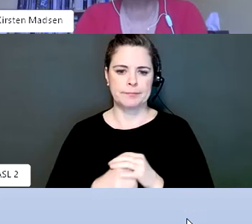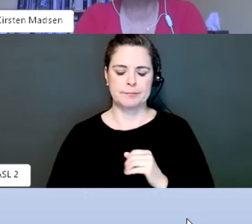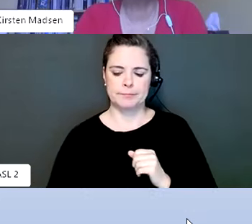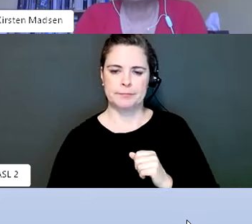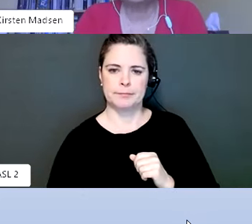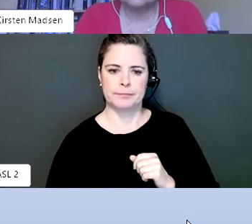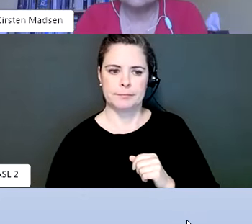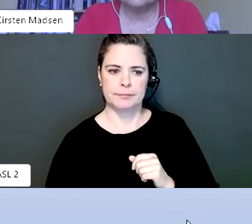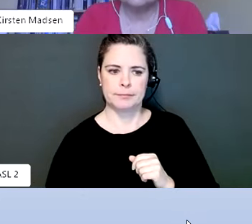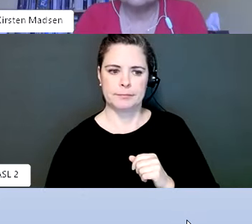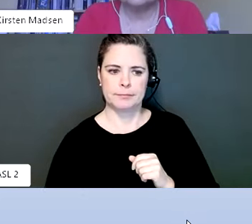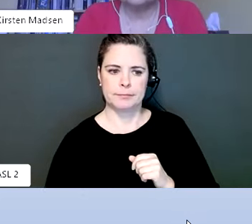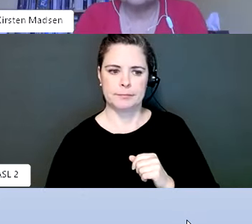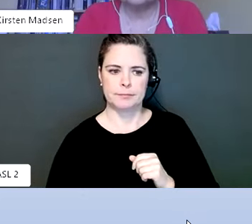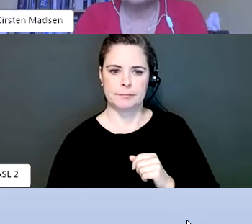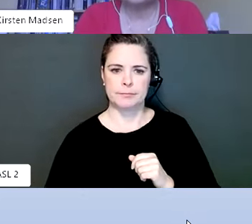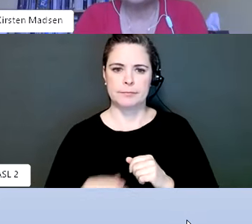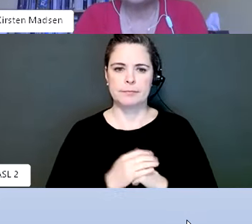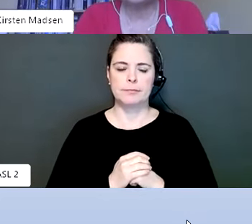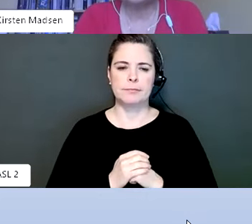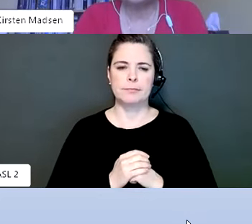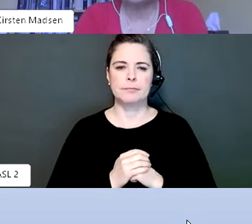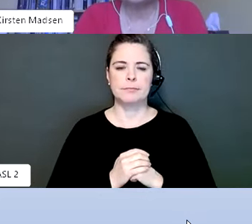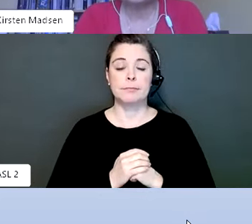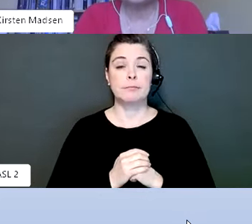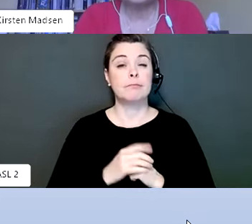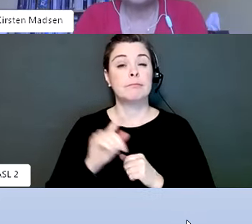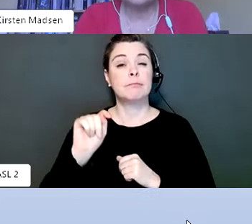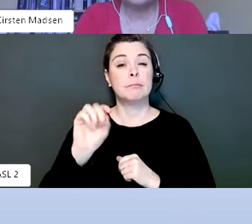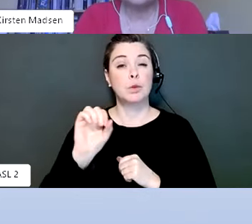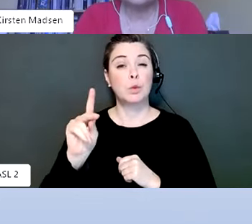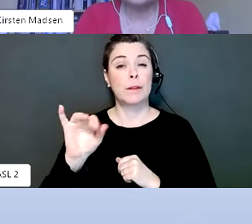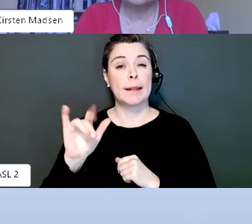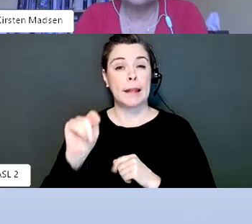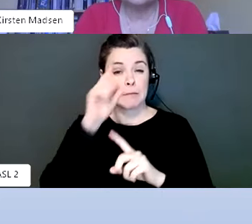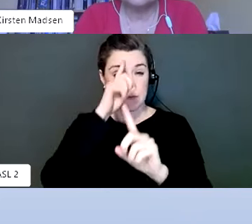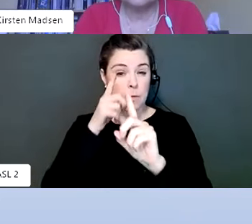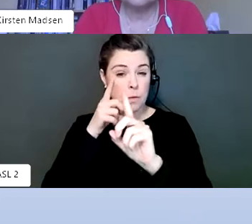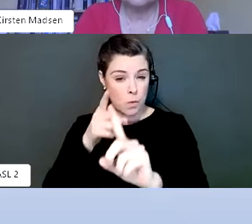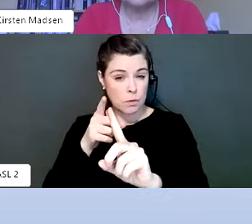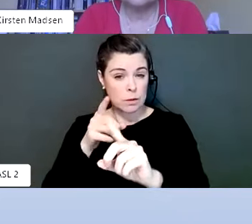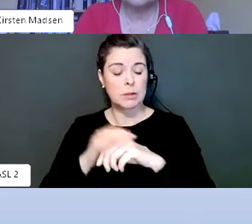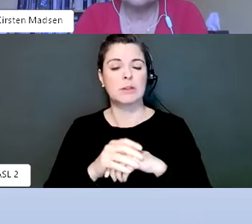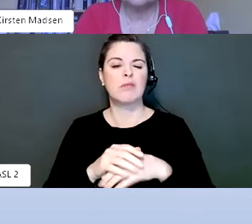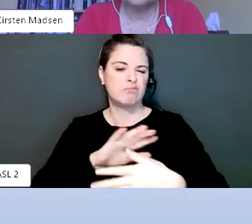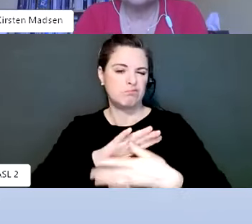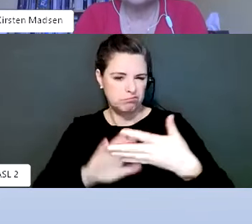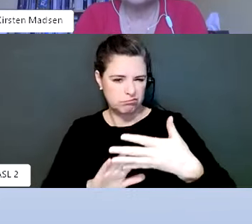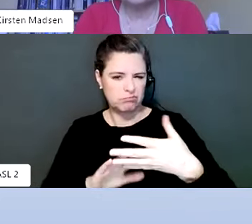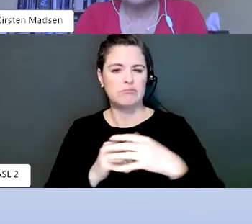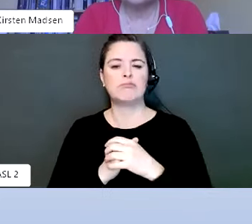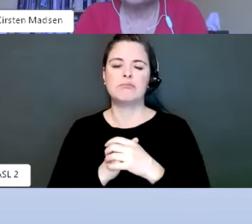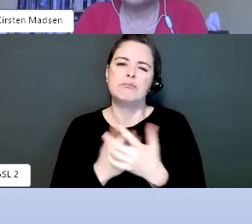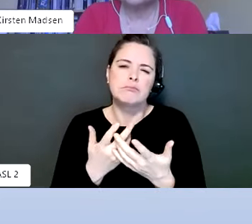So toolkit aims prevent and target bullying behaviors between older adults. This